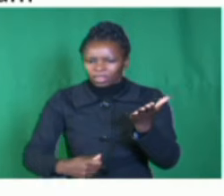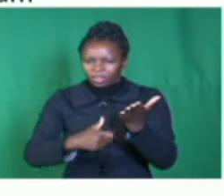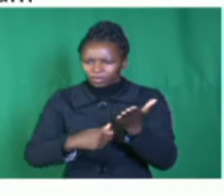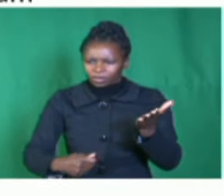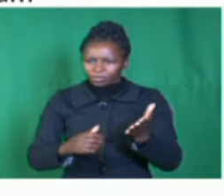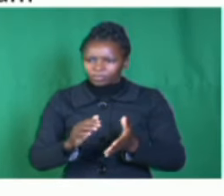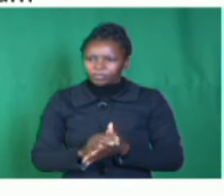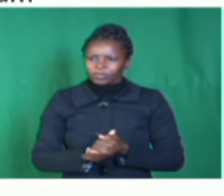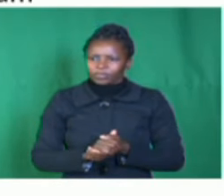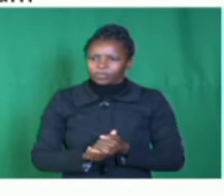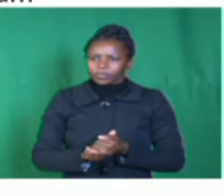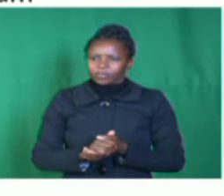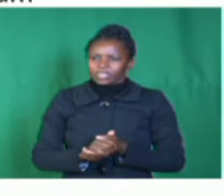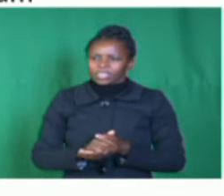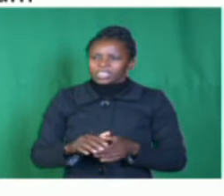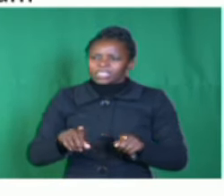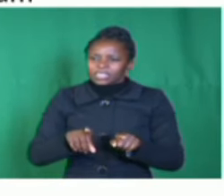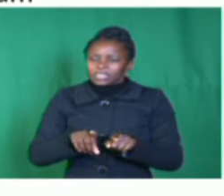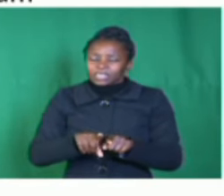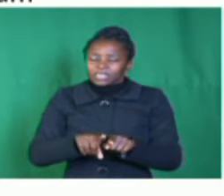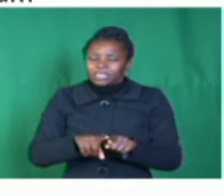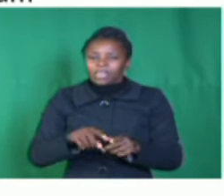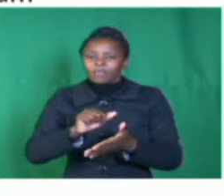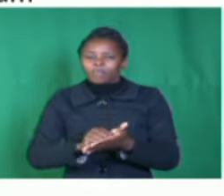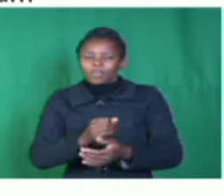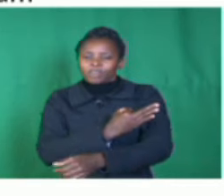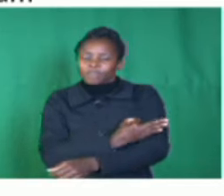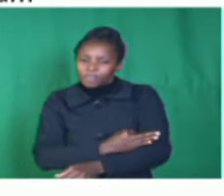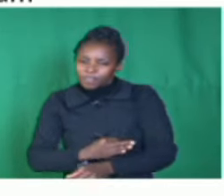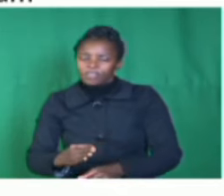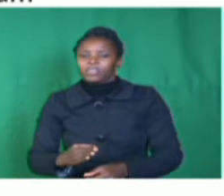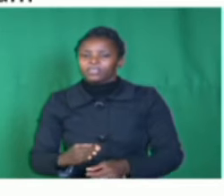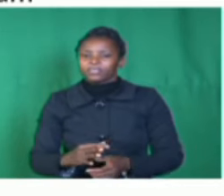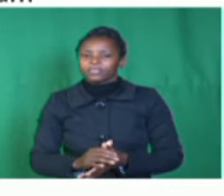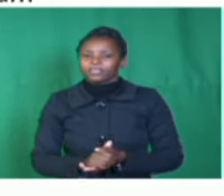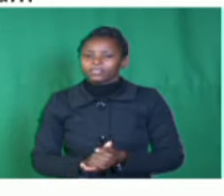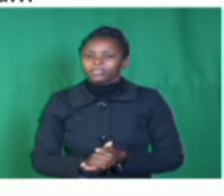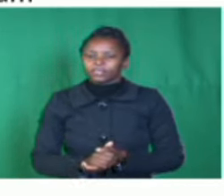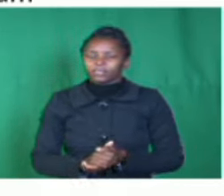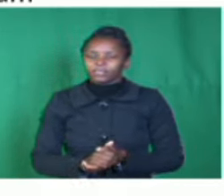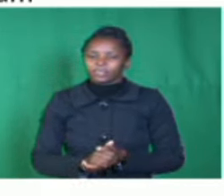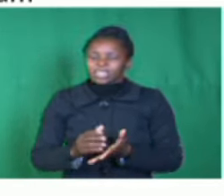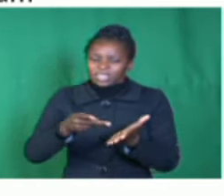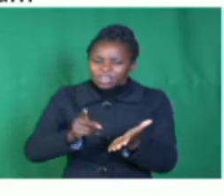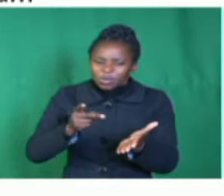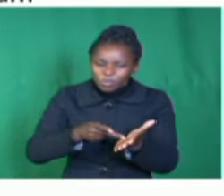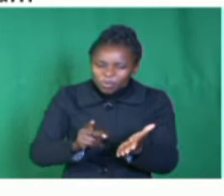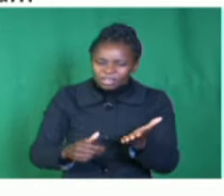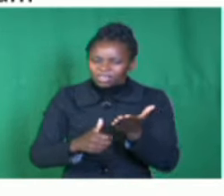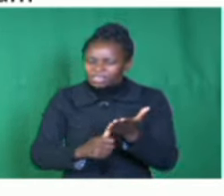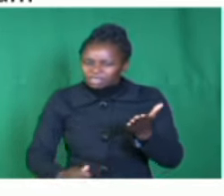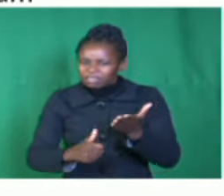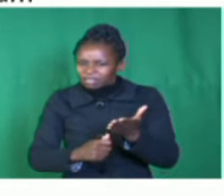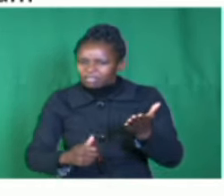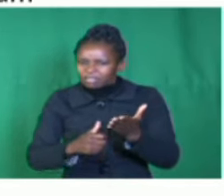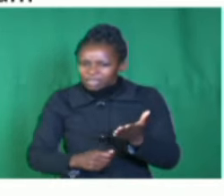the French, those colonies that were colonized by the French, they pay tax for owning animals.